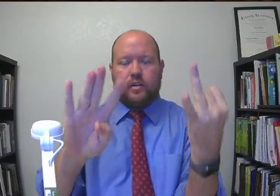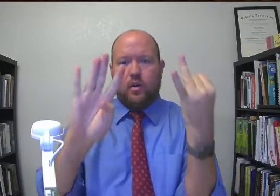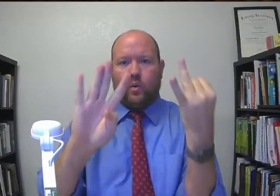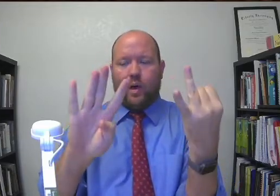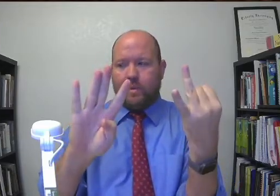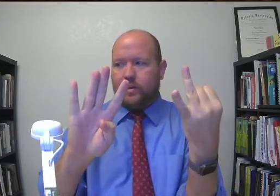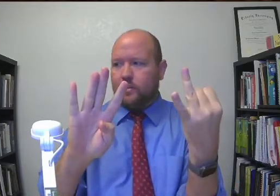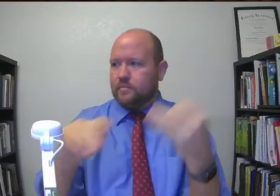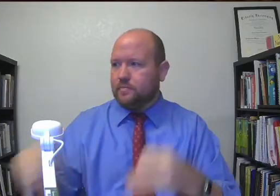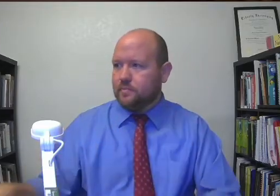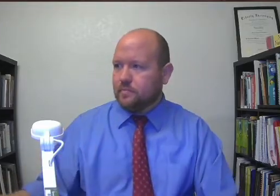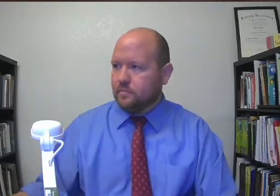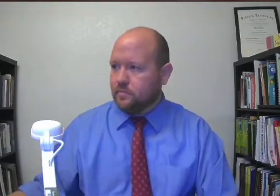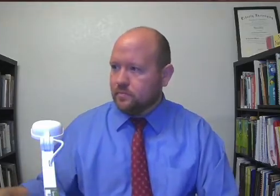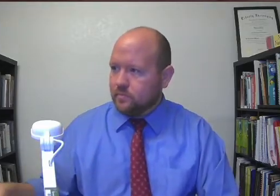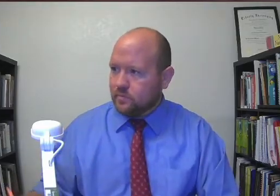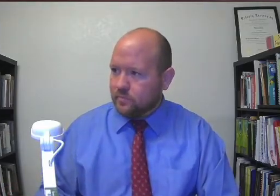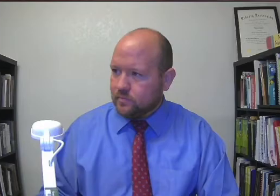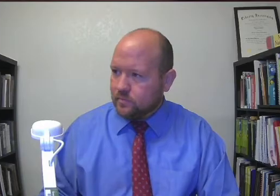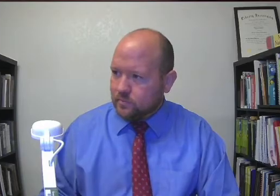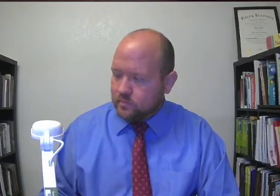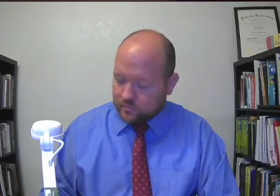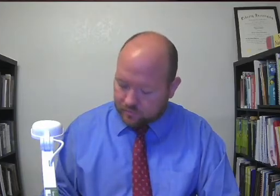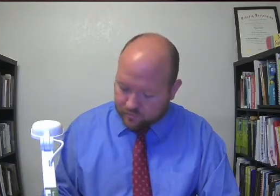on. Weapon.